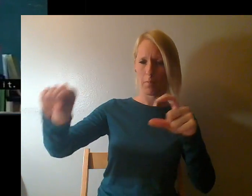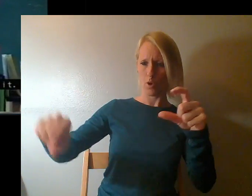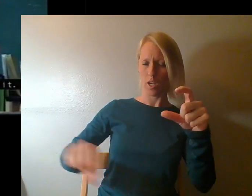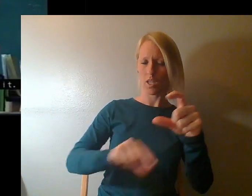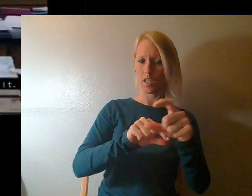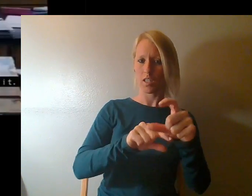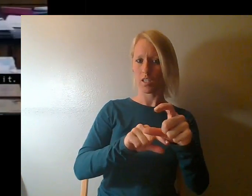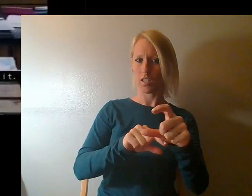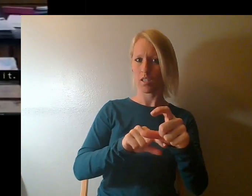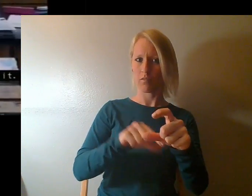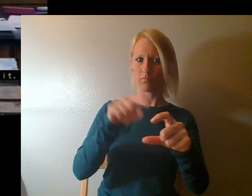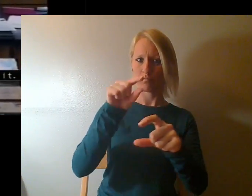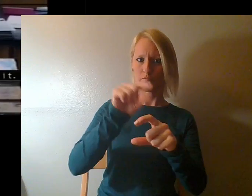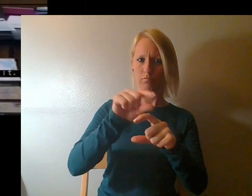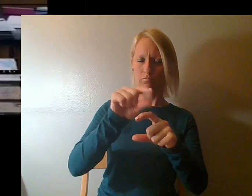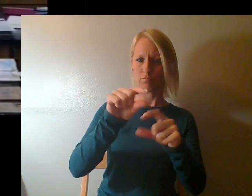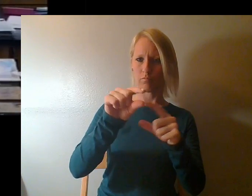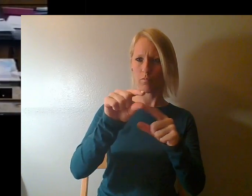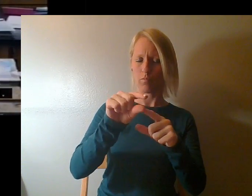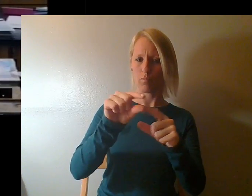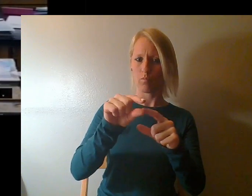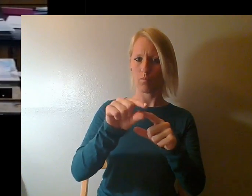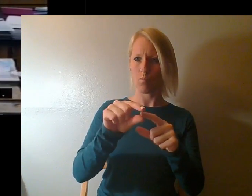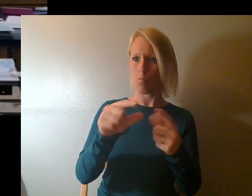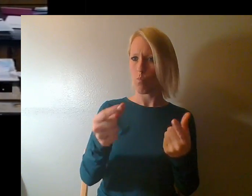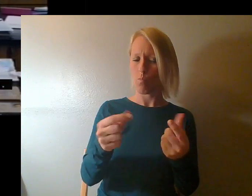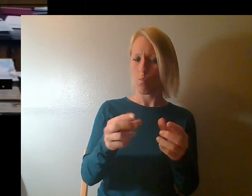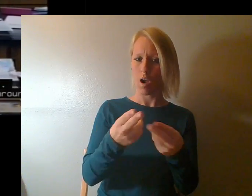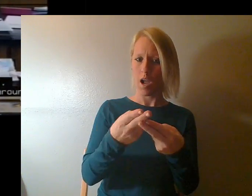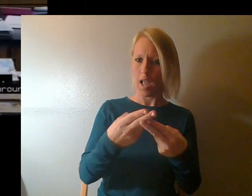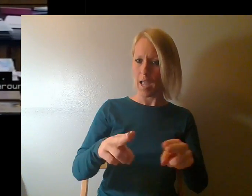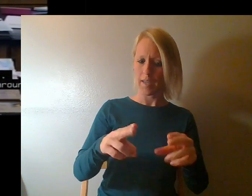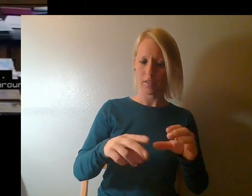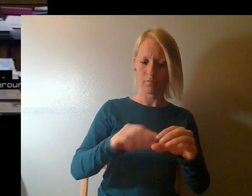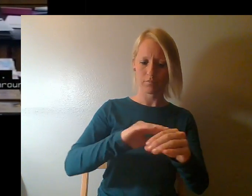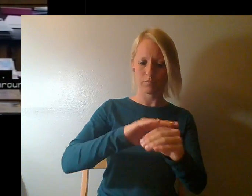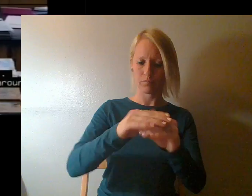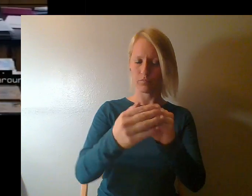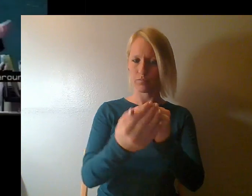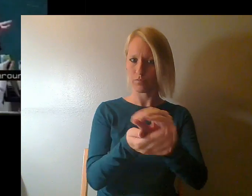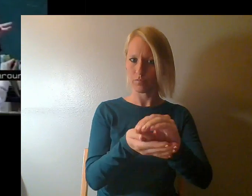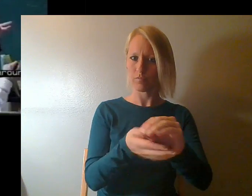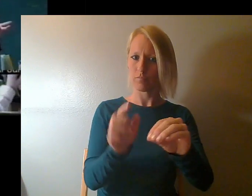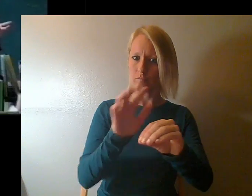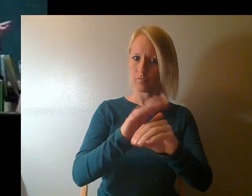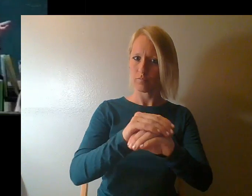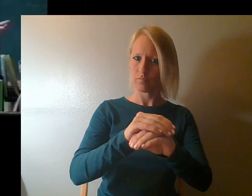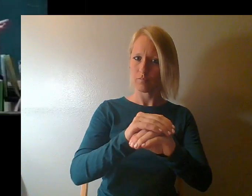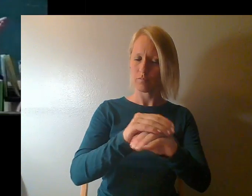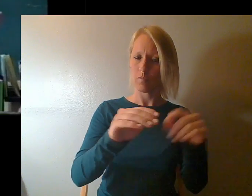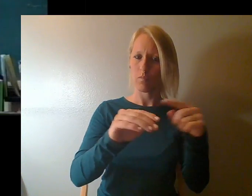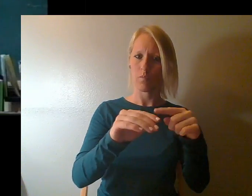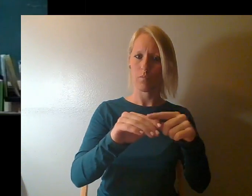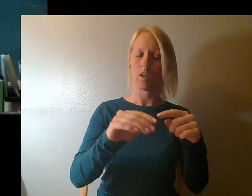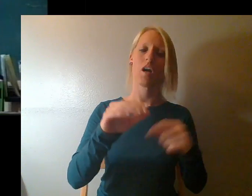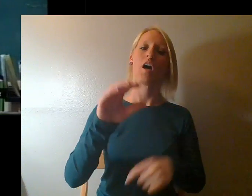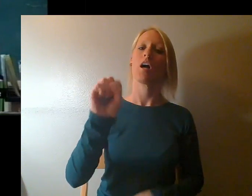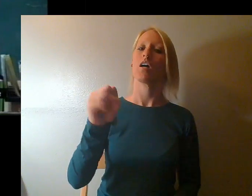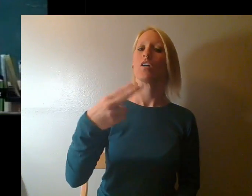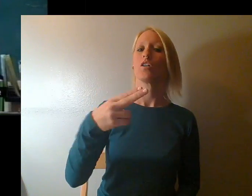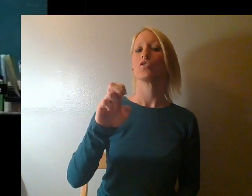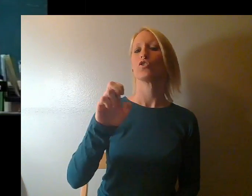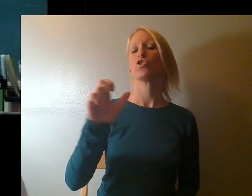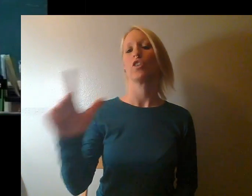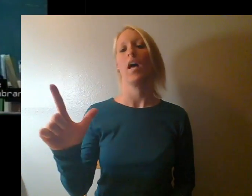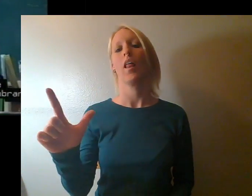egg? No, it's not a cell wall. There's something special around an egg. What is it? Shell? It's a shell. All right? So what if I